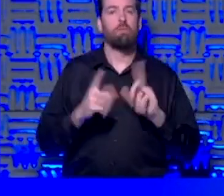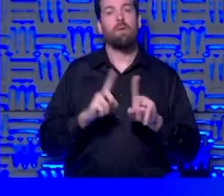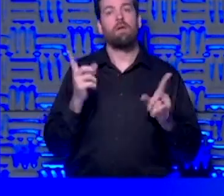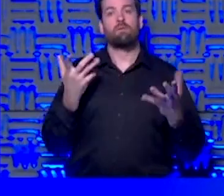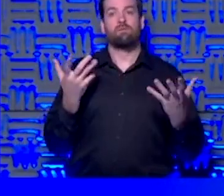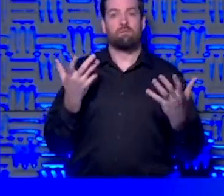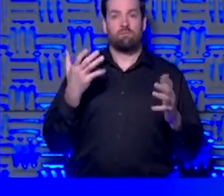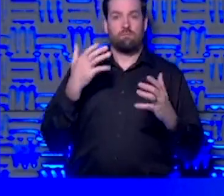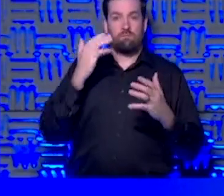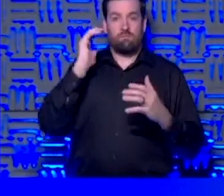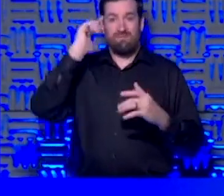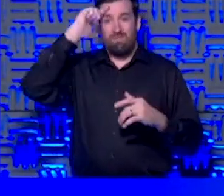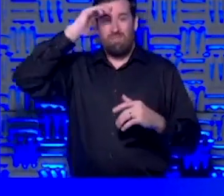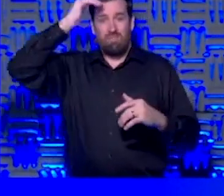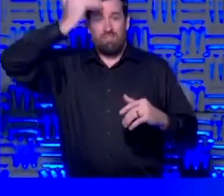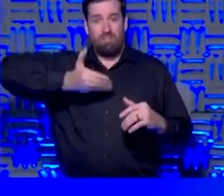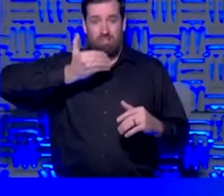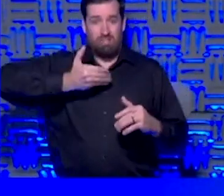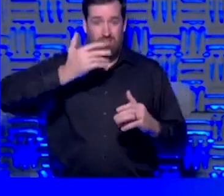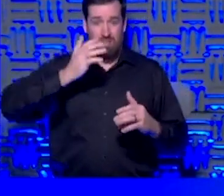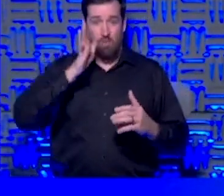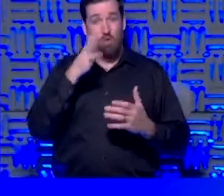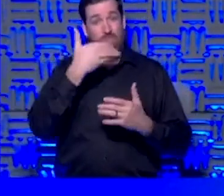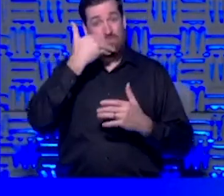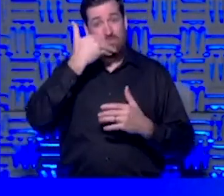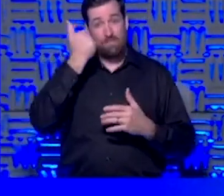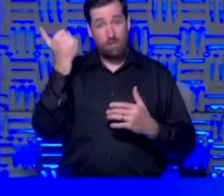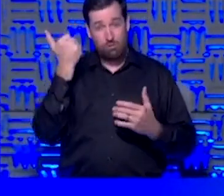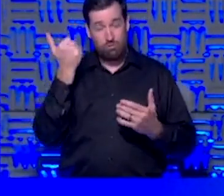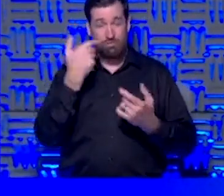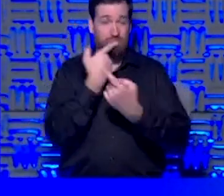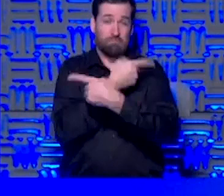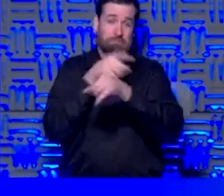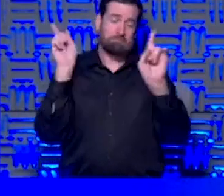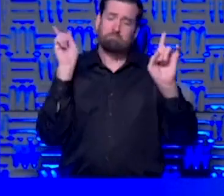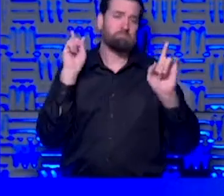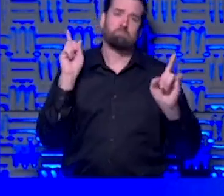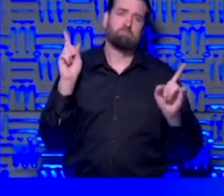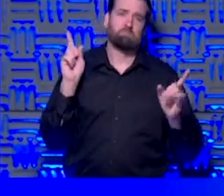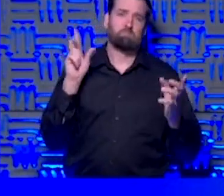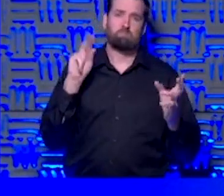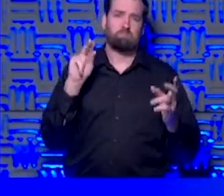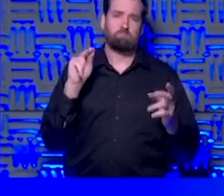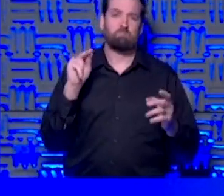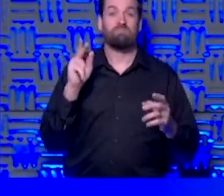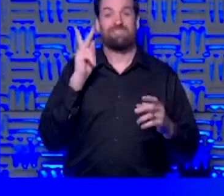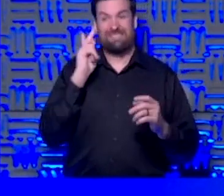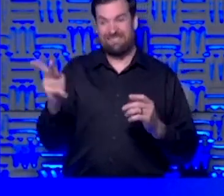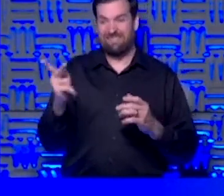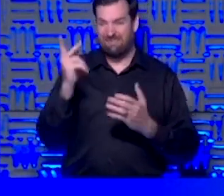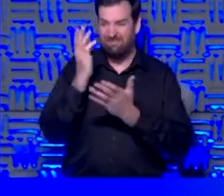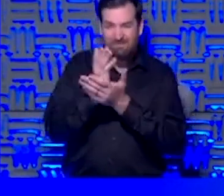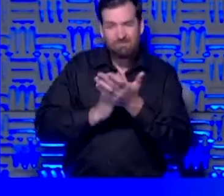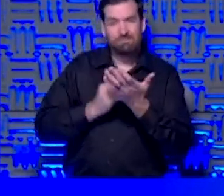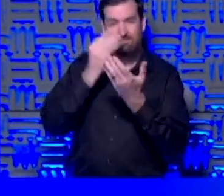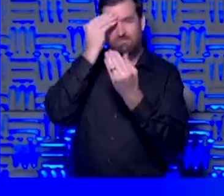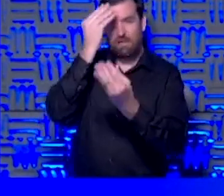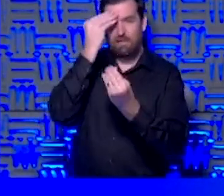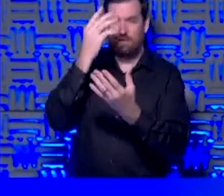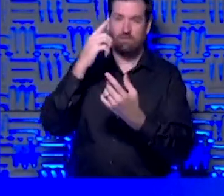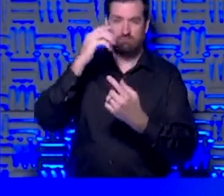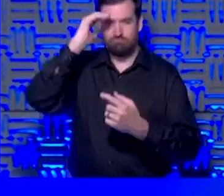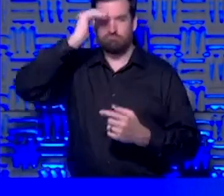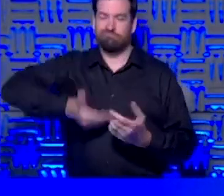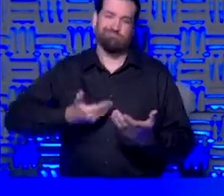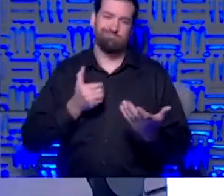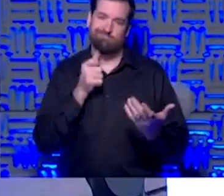that the face shield itself is going to be as efficacious as what we have seen in the published data about the face